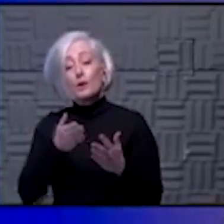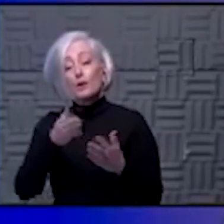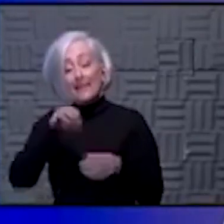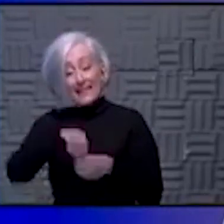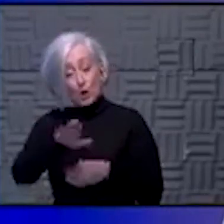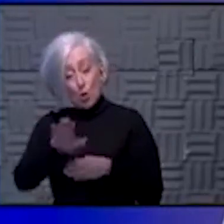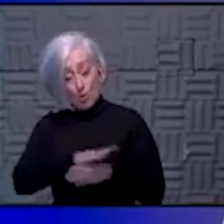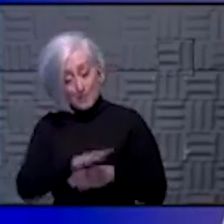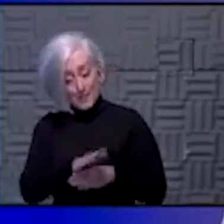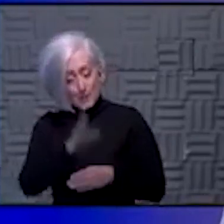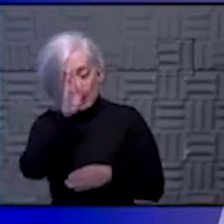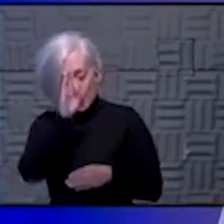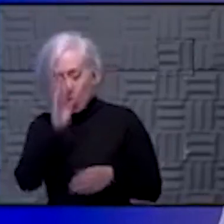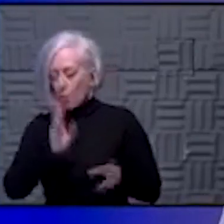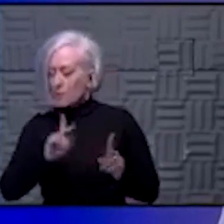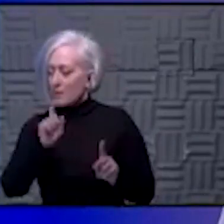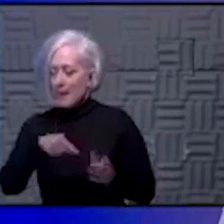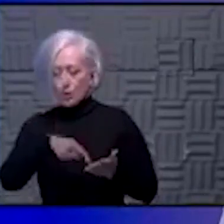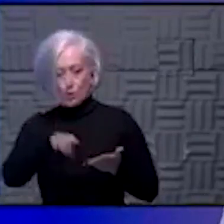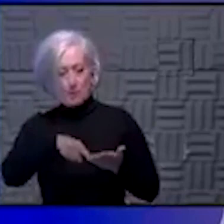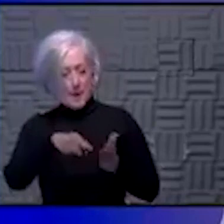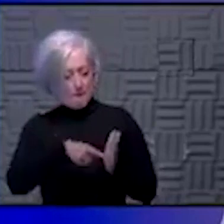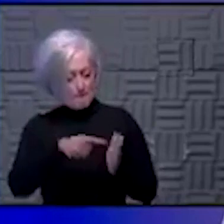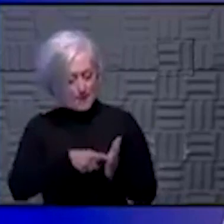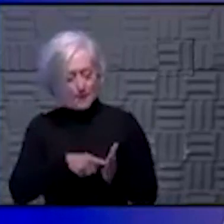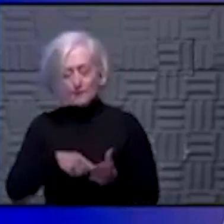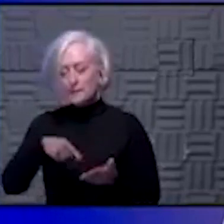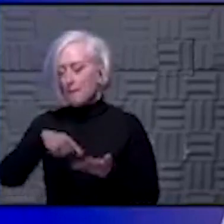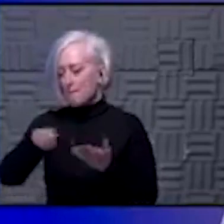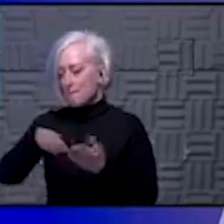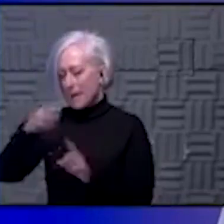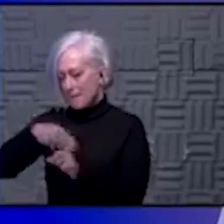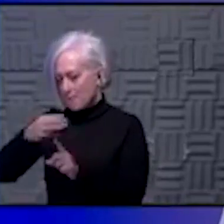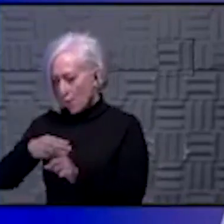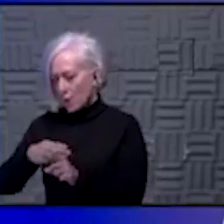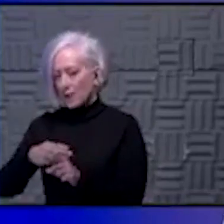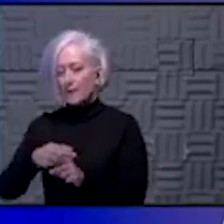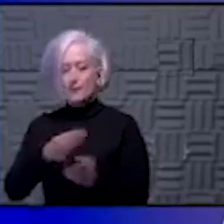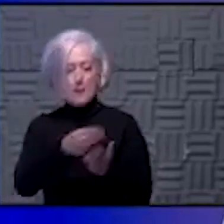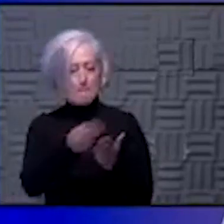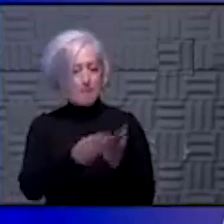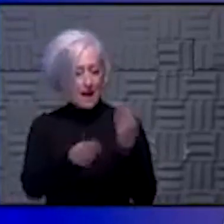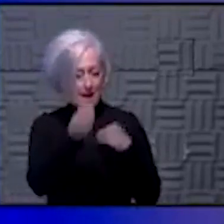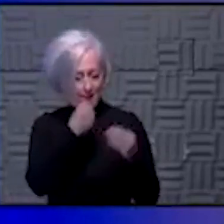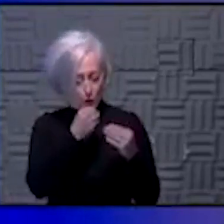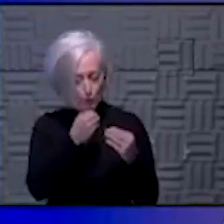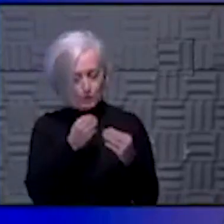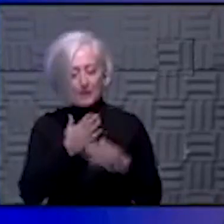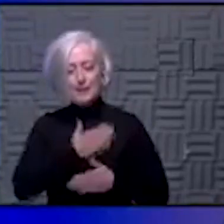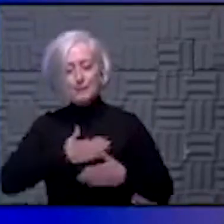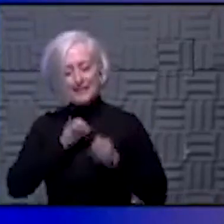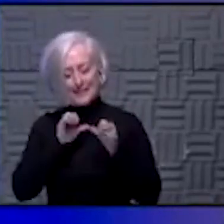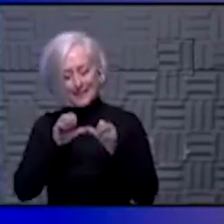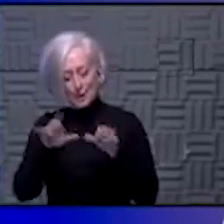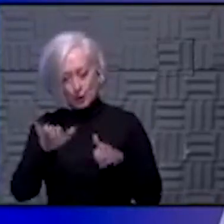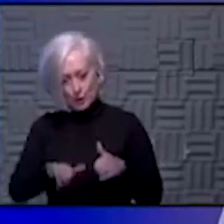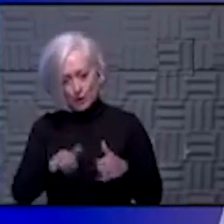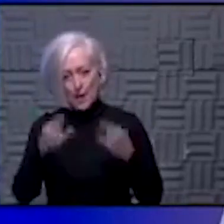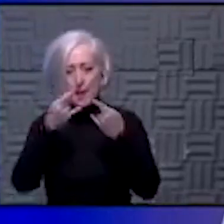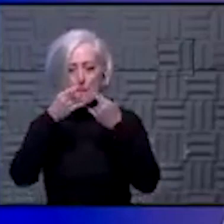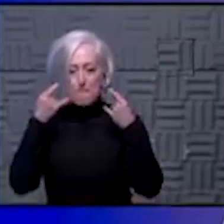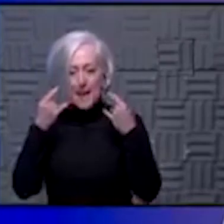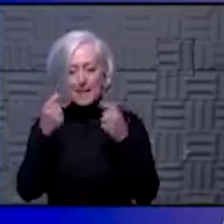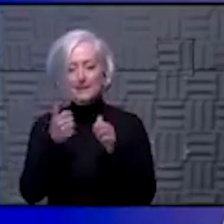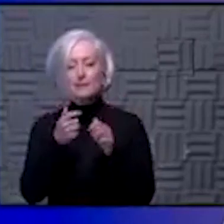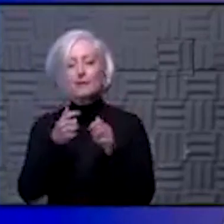People have to continue to pay bills, pay the mortgage, put food on the table. So if we can continue to do this, do the masking, do the distancing, that